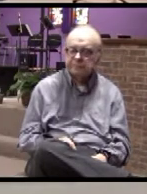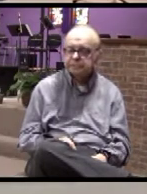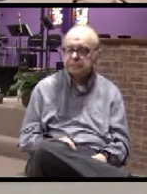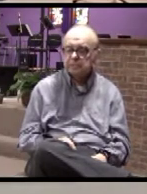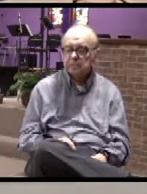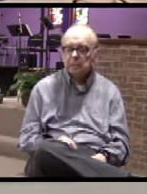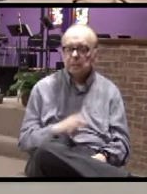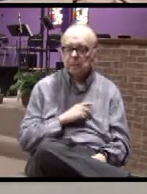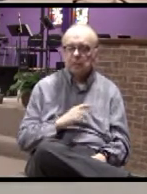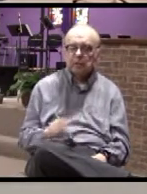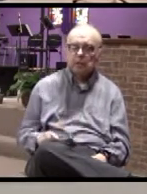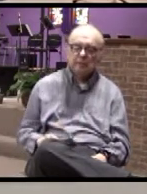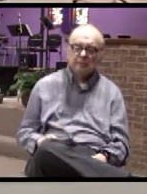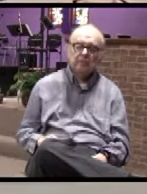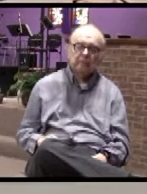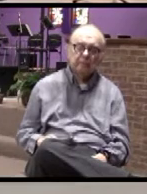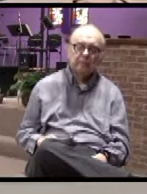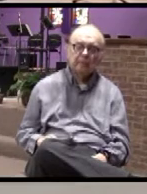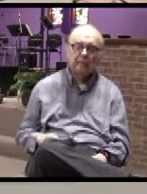The king seduced her